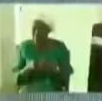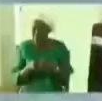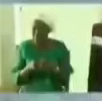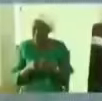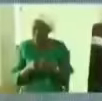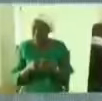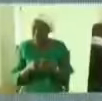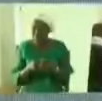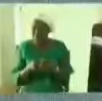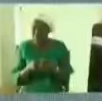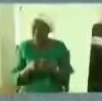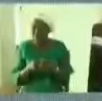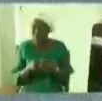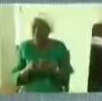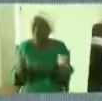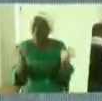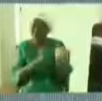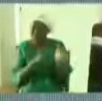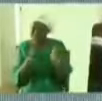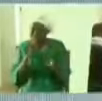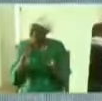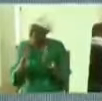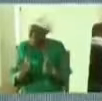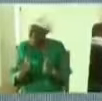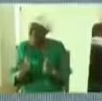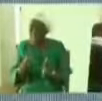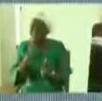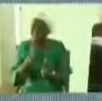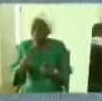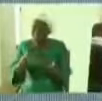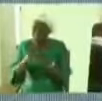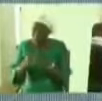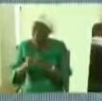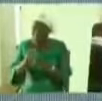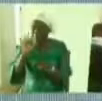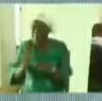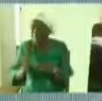Christians are called by the name of Christ.